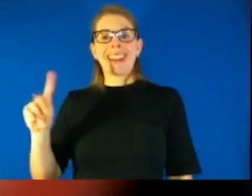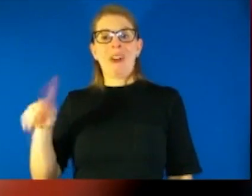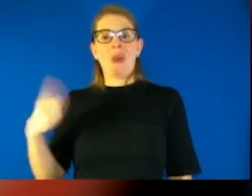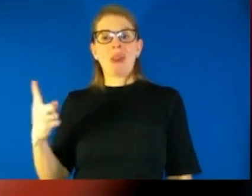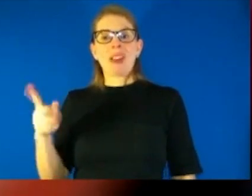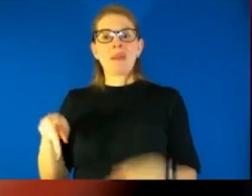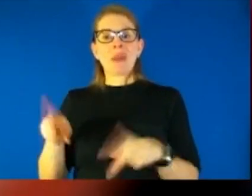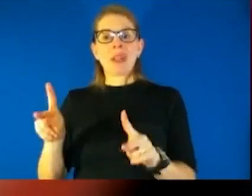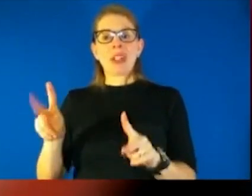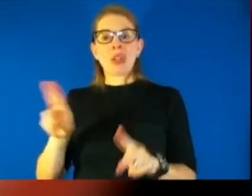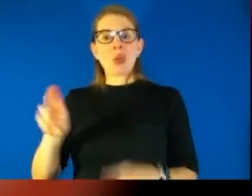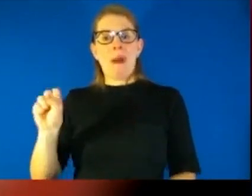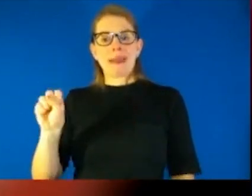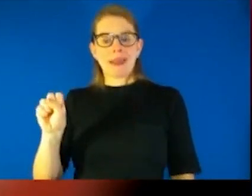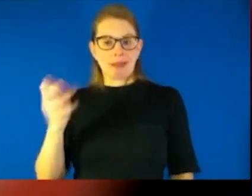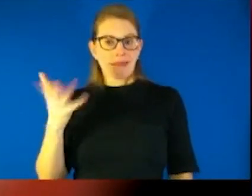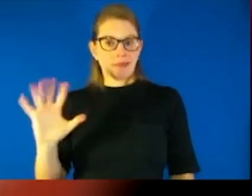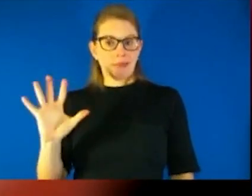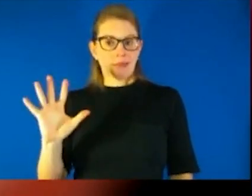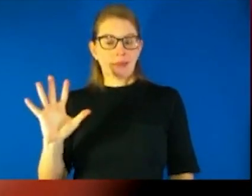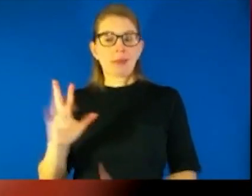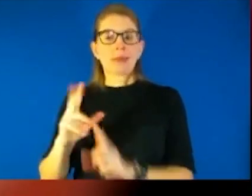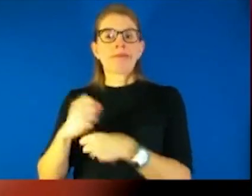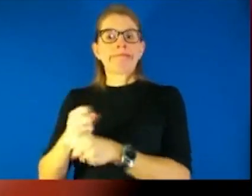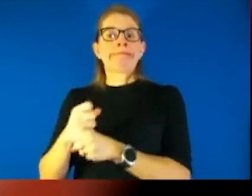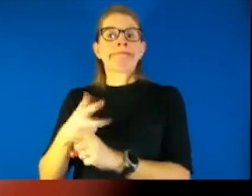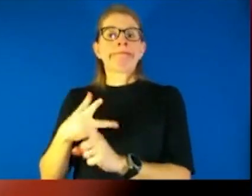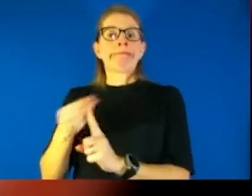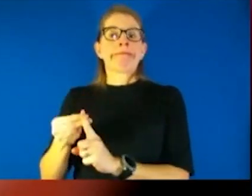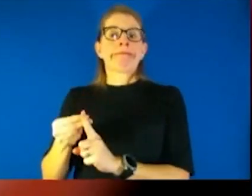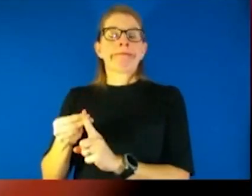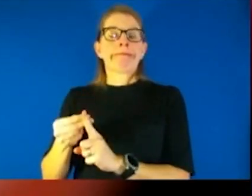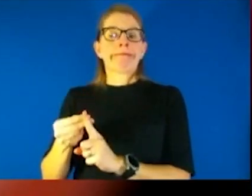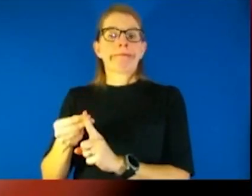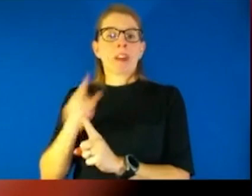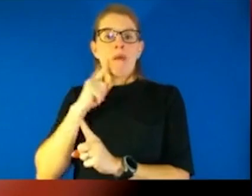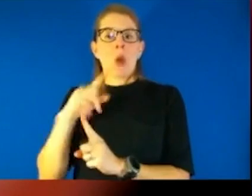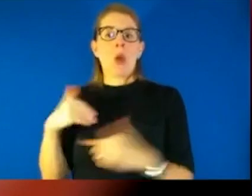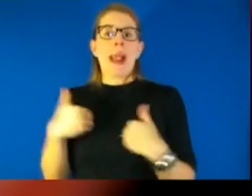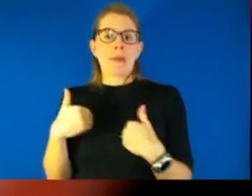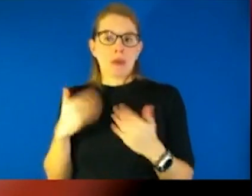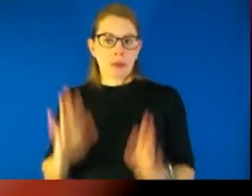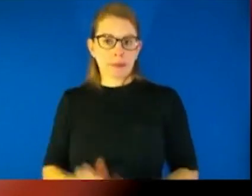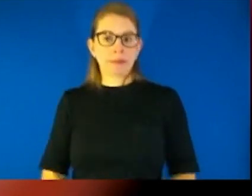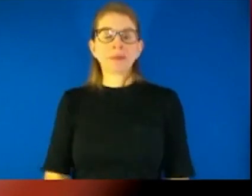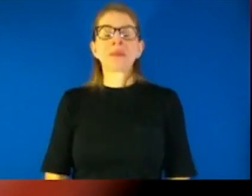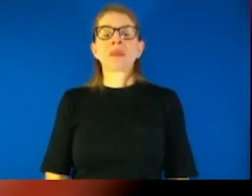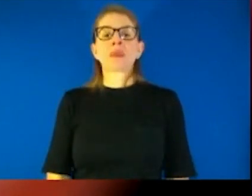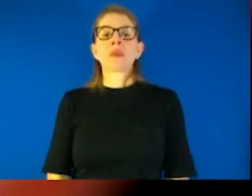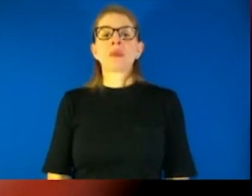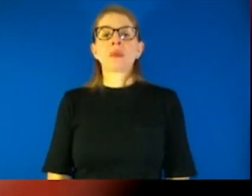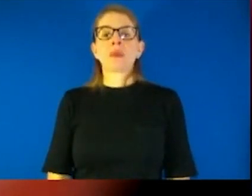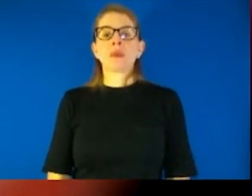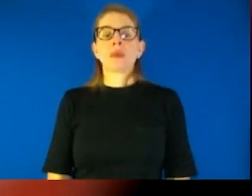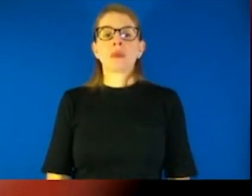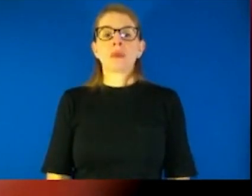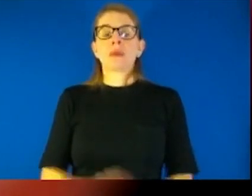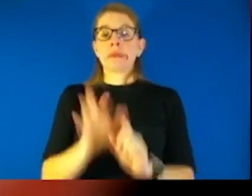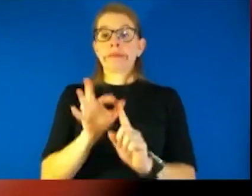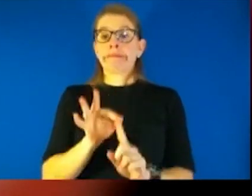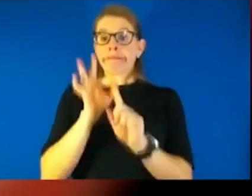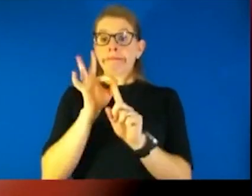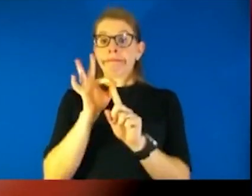in the United States to produce vaccines for animals. The exception